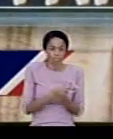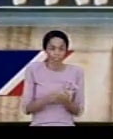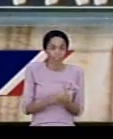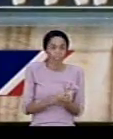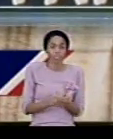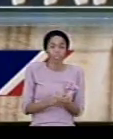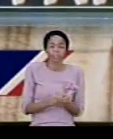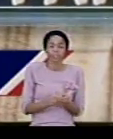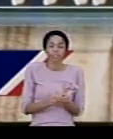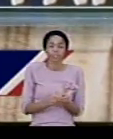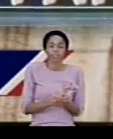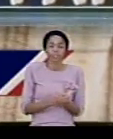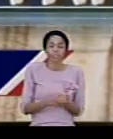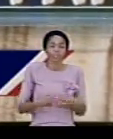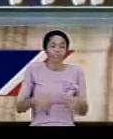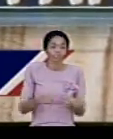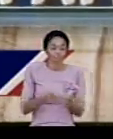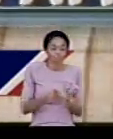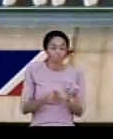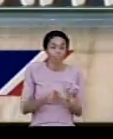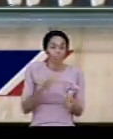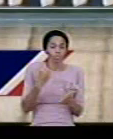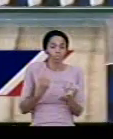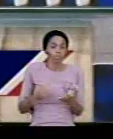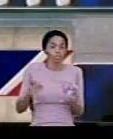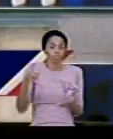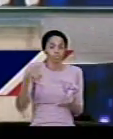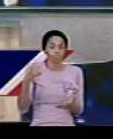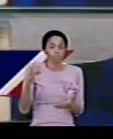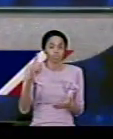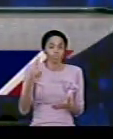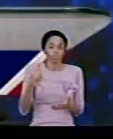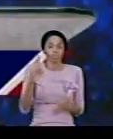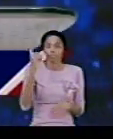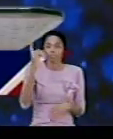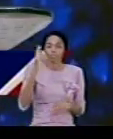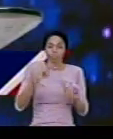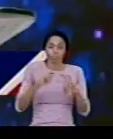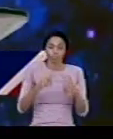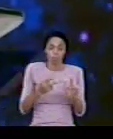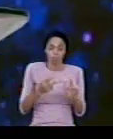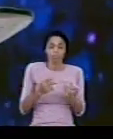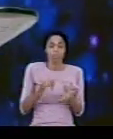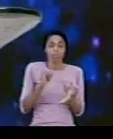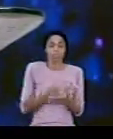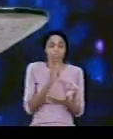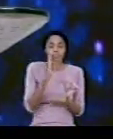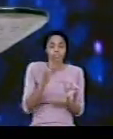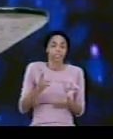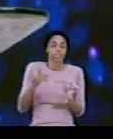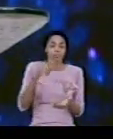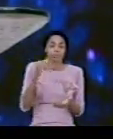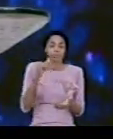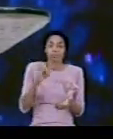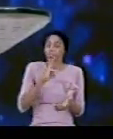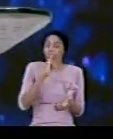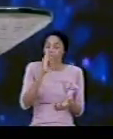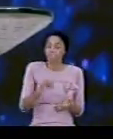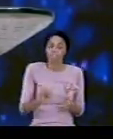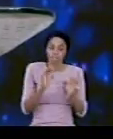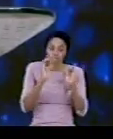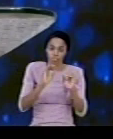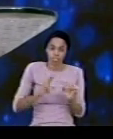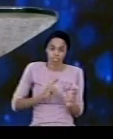the Spirit of God, is laying on the Word, and what he is teaching us, what we